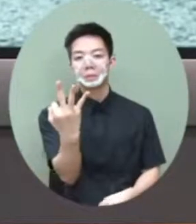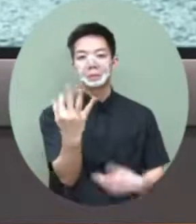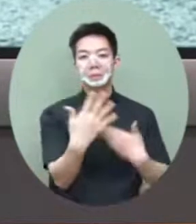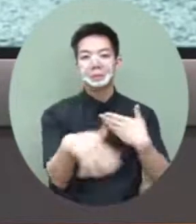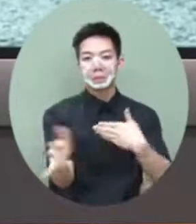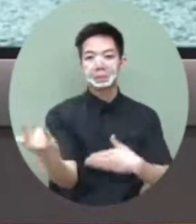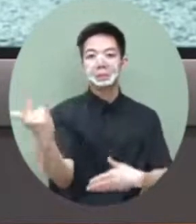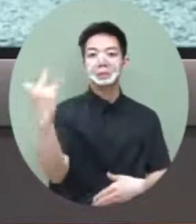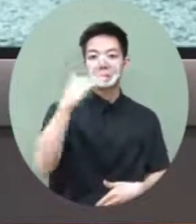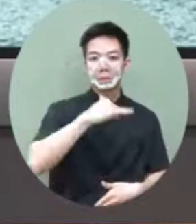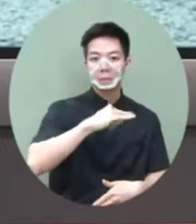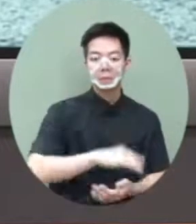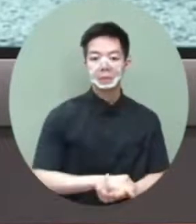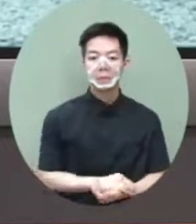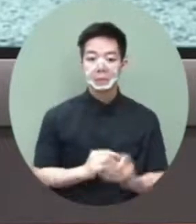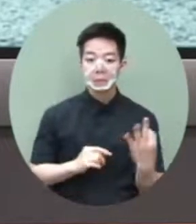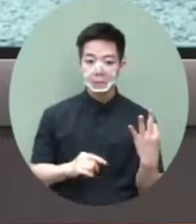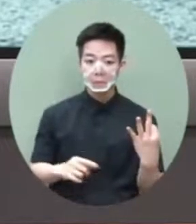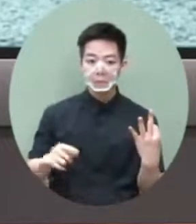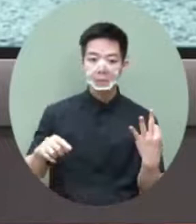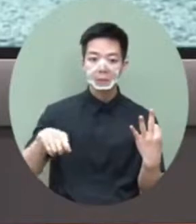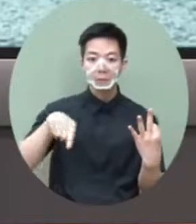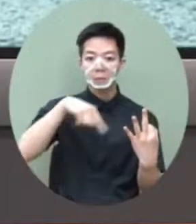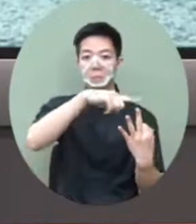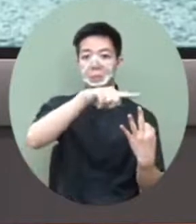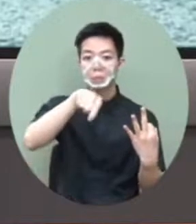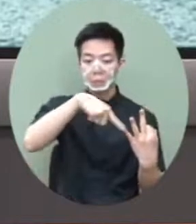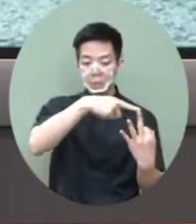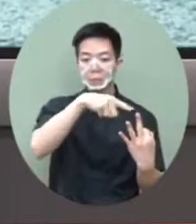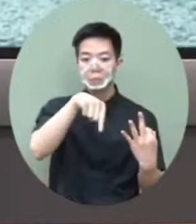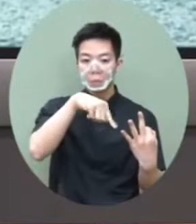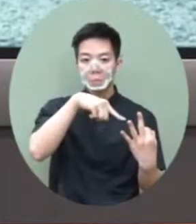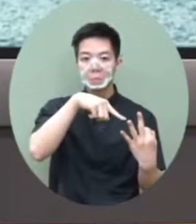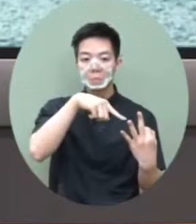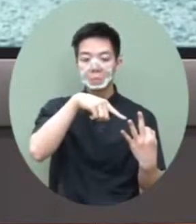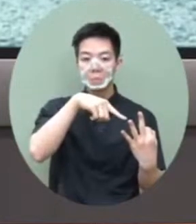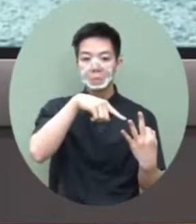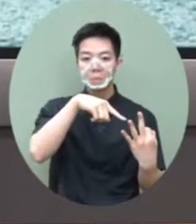detected. There are three imported cases. Three of them are